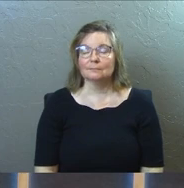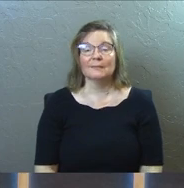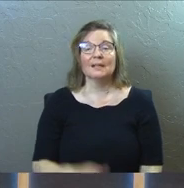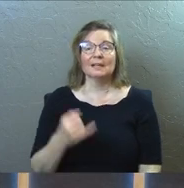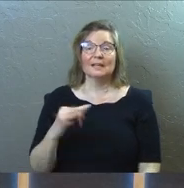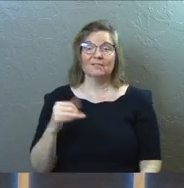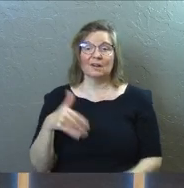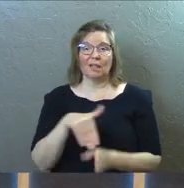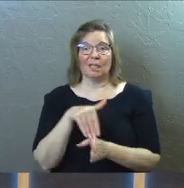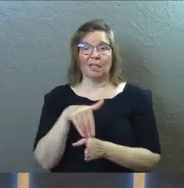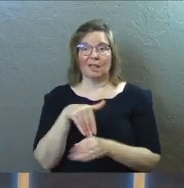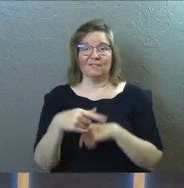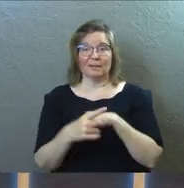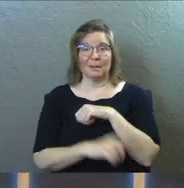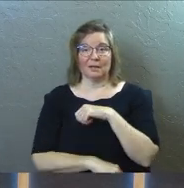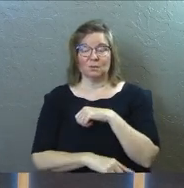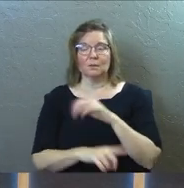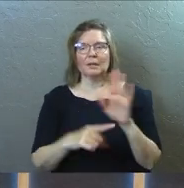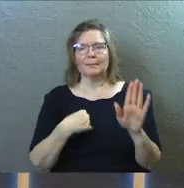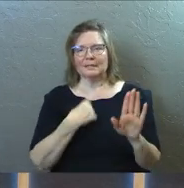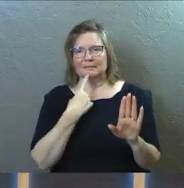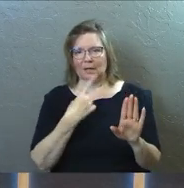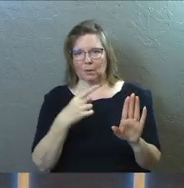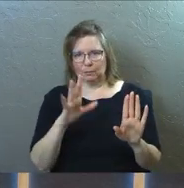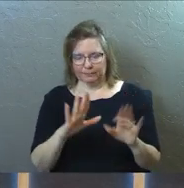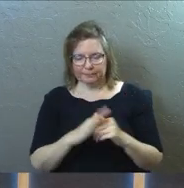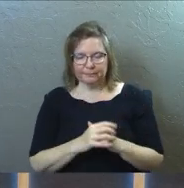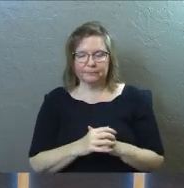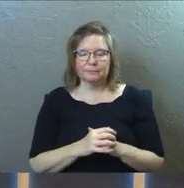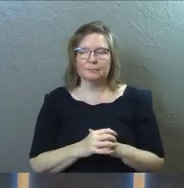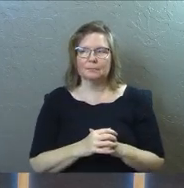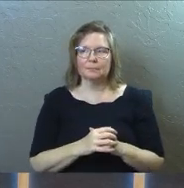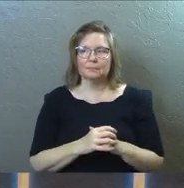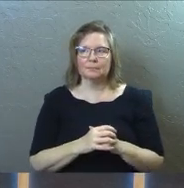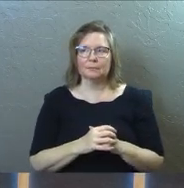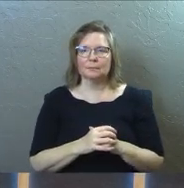If you're still on the fence about consequences, let me just tell you this.